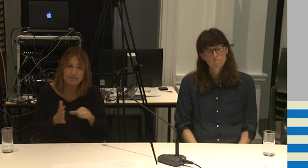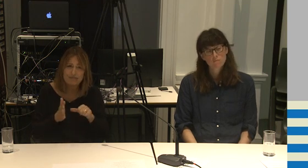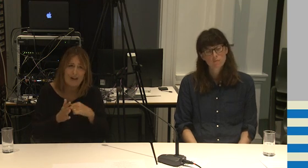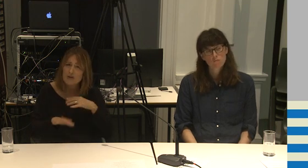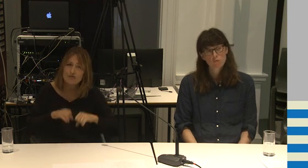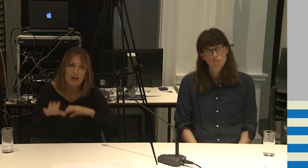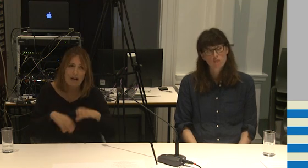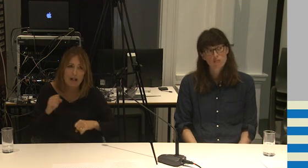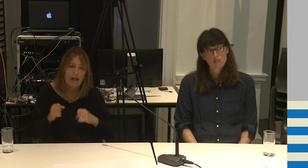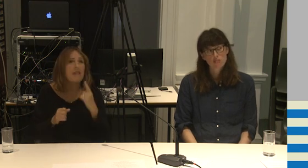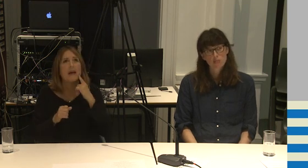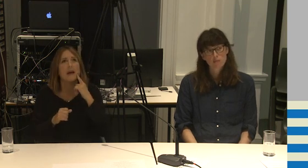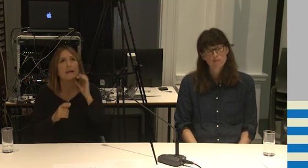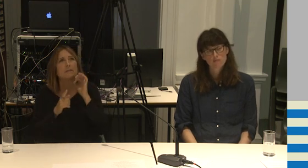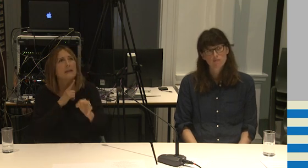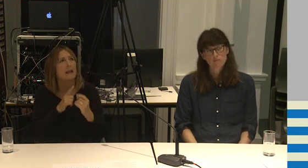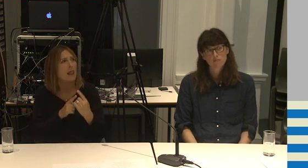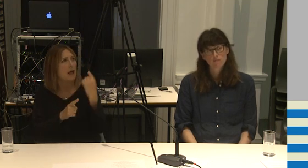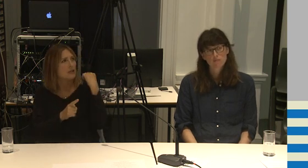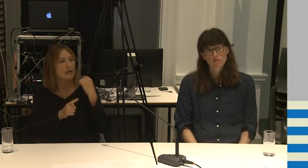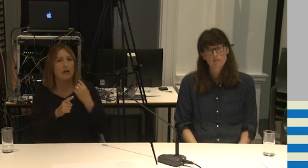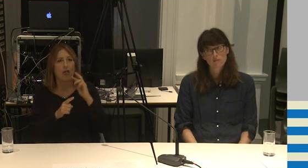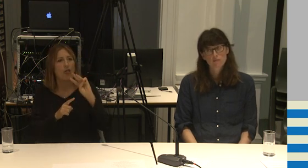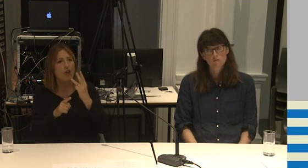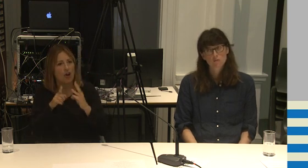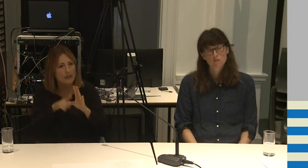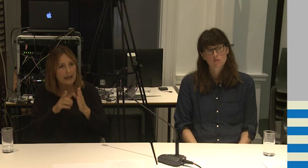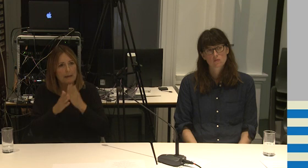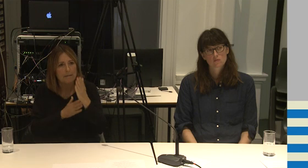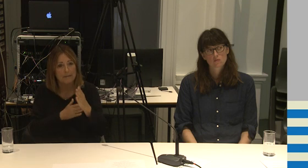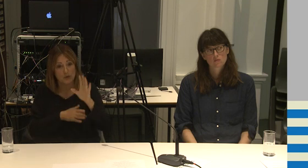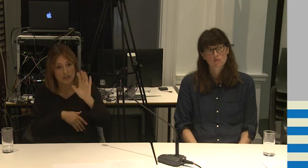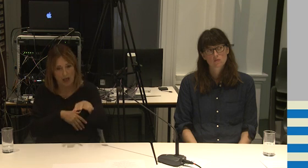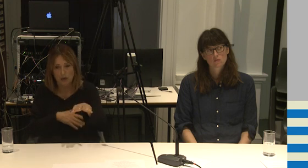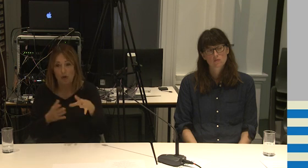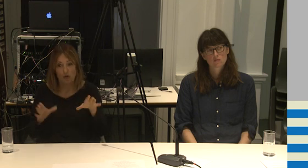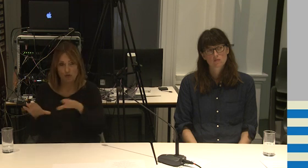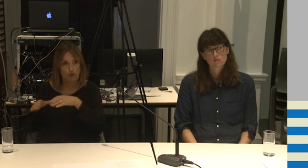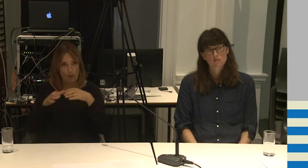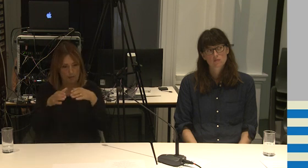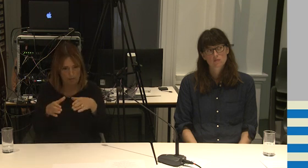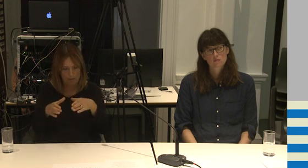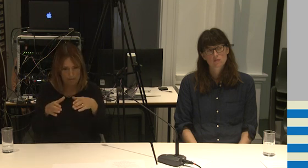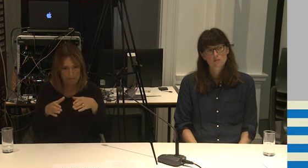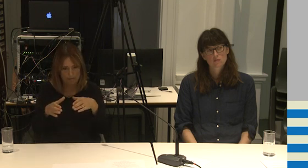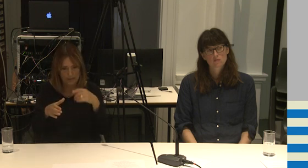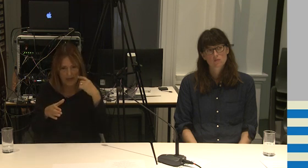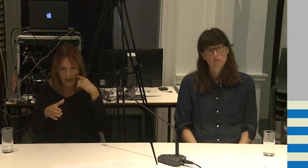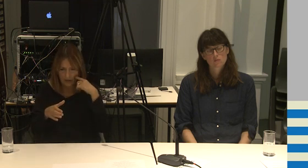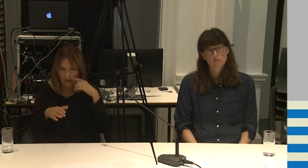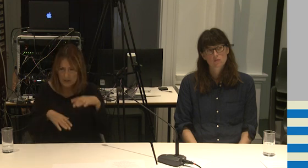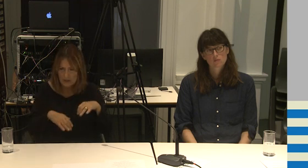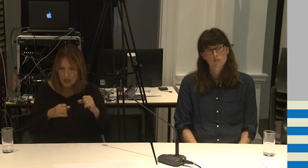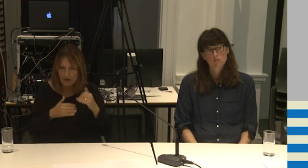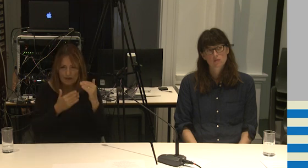in. I remember particularly last year, my third year, going to site with a group of people. And I think the start of